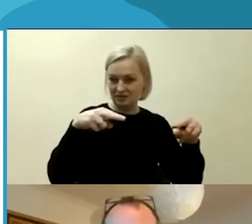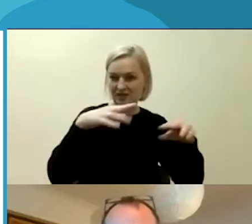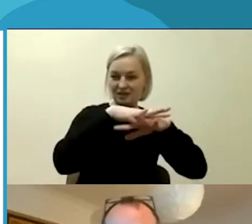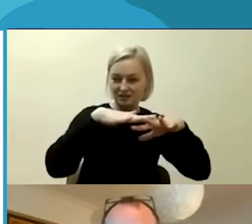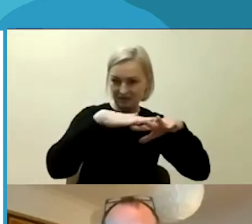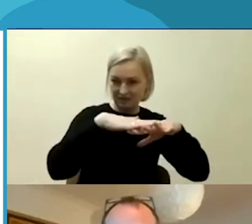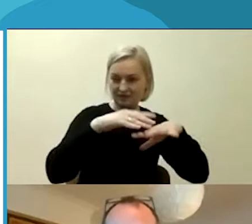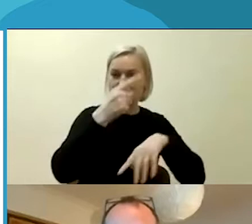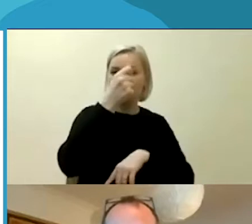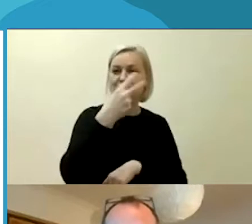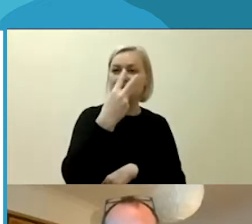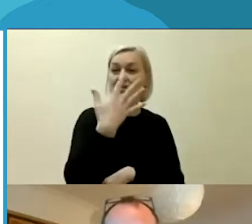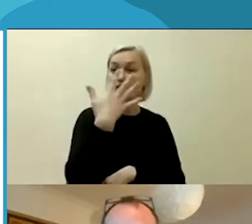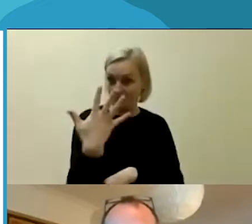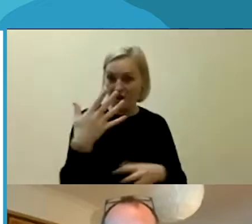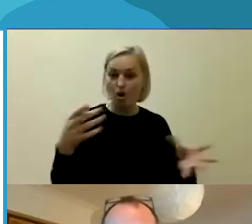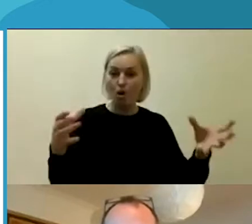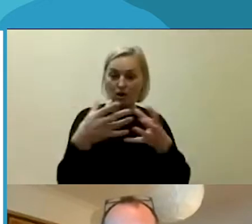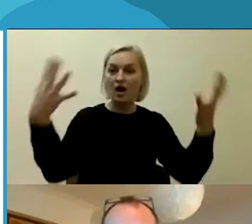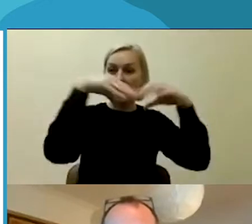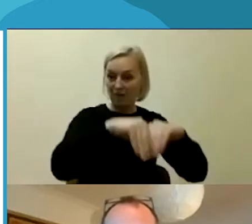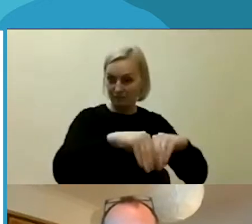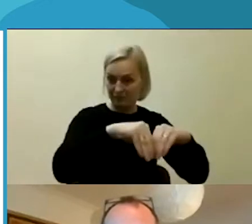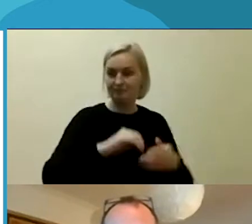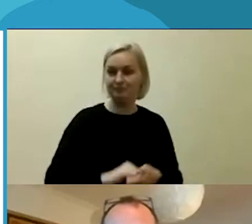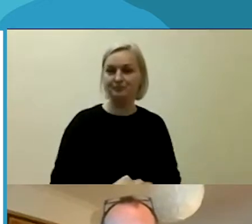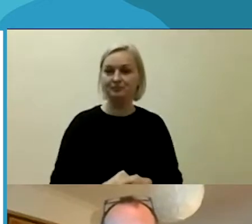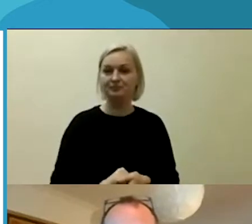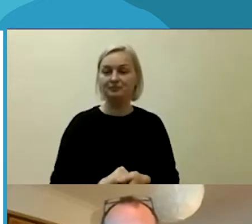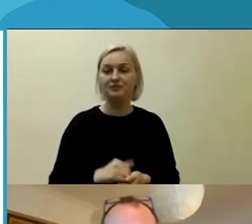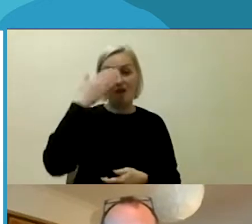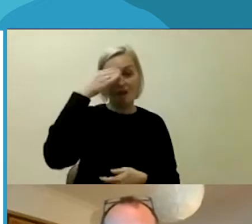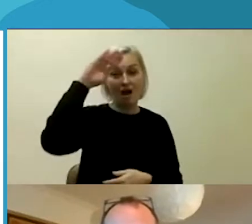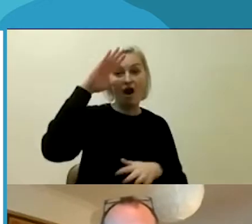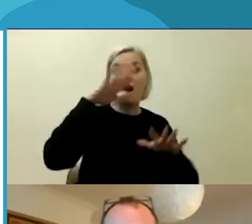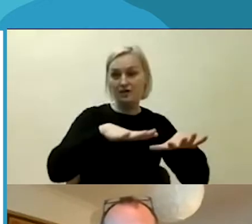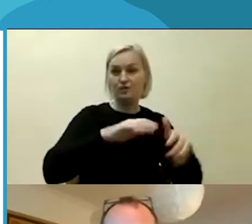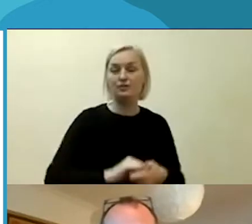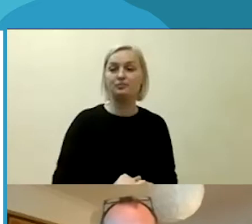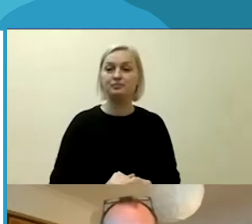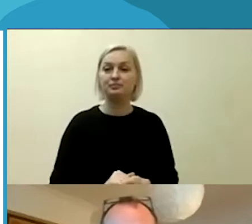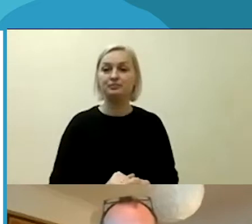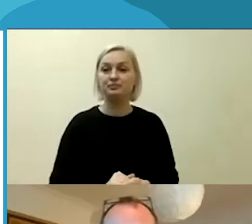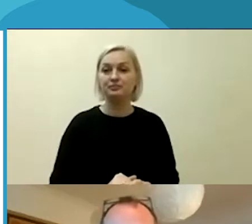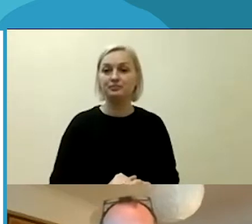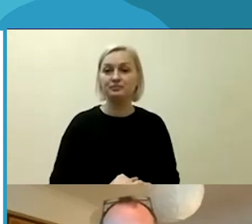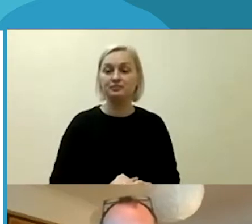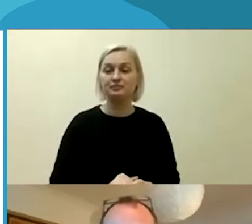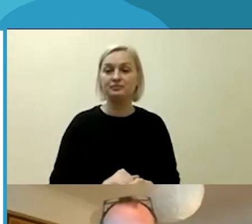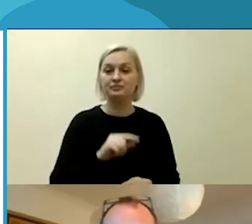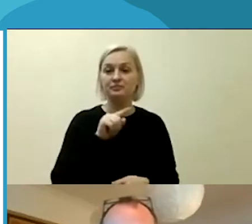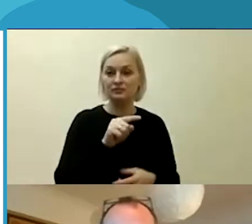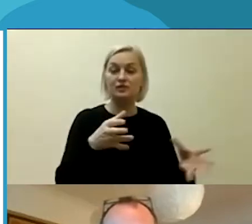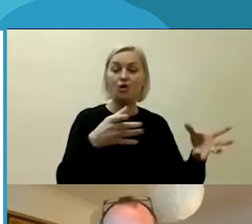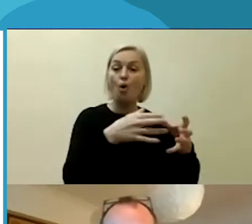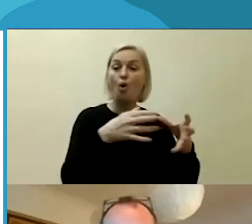organizations today. And they include every type of ethnic minority, including Jewish